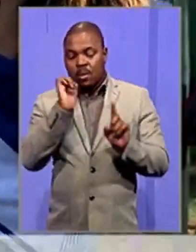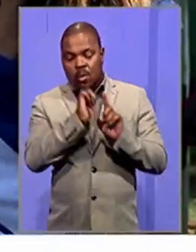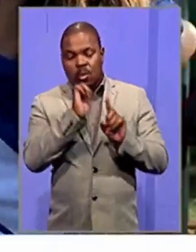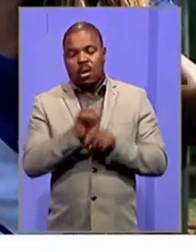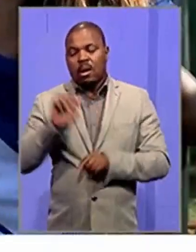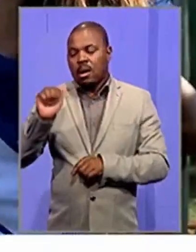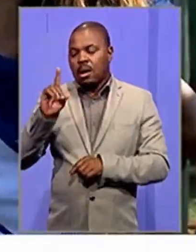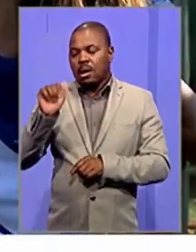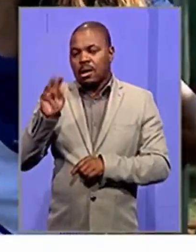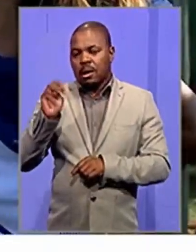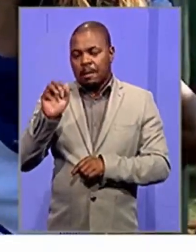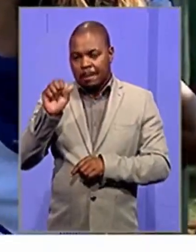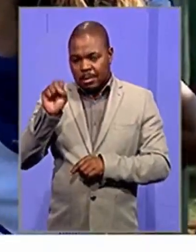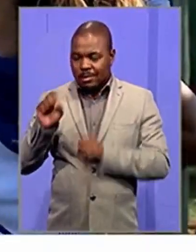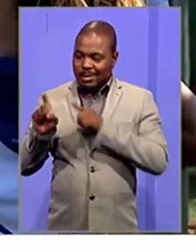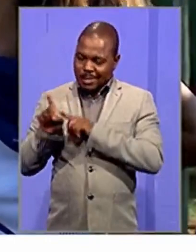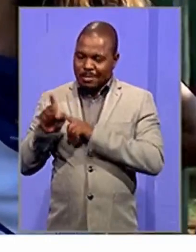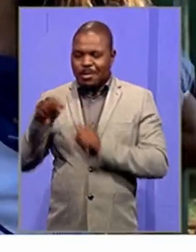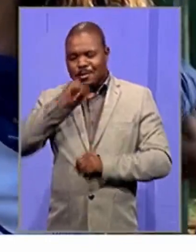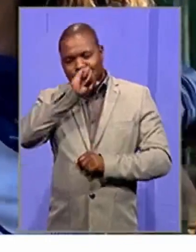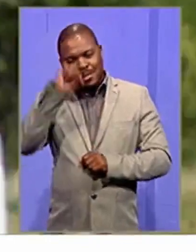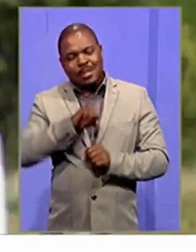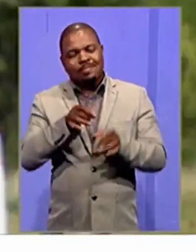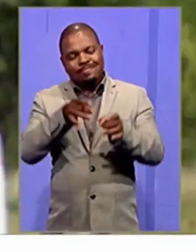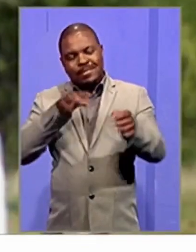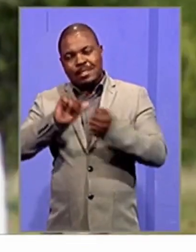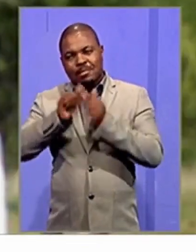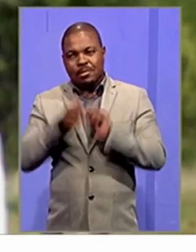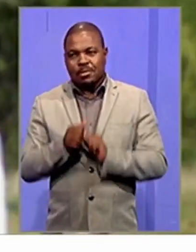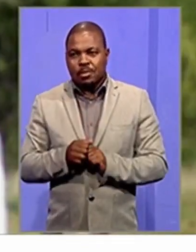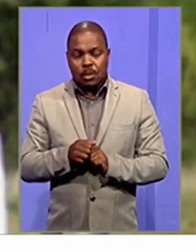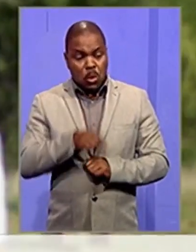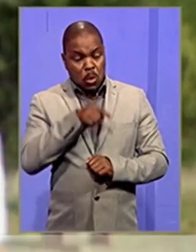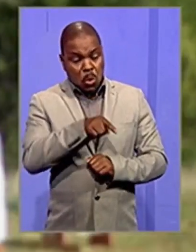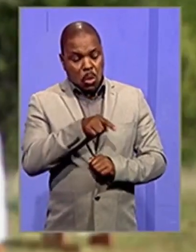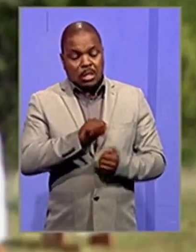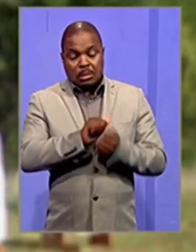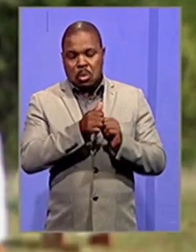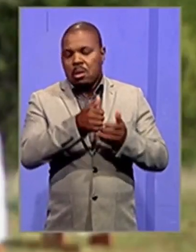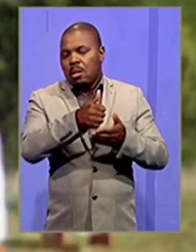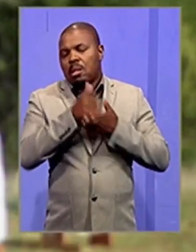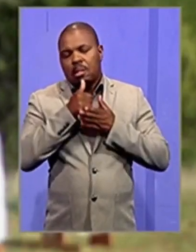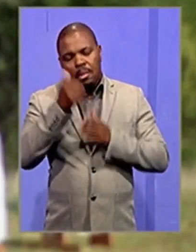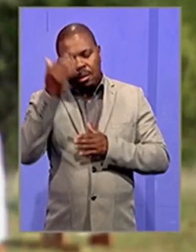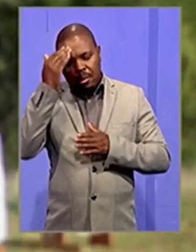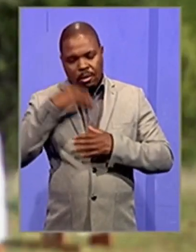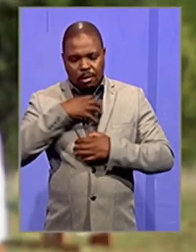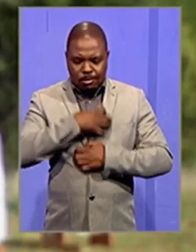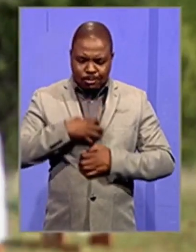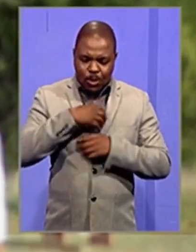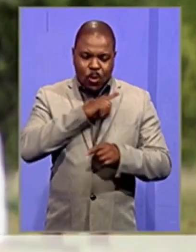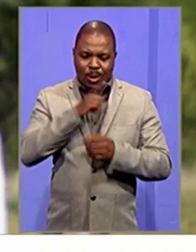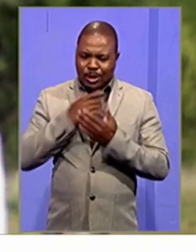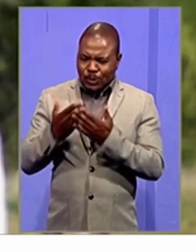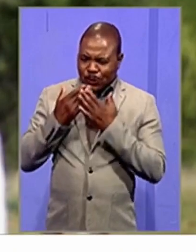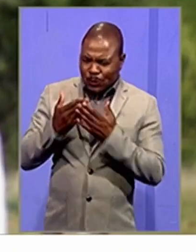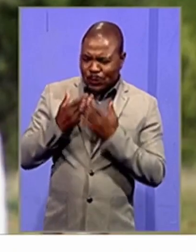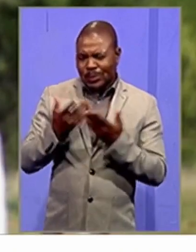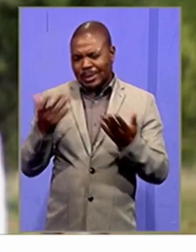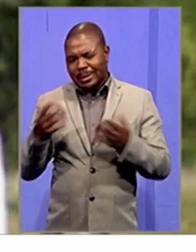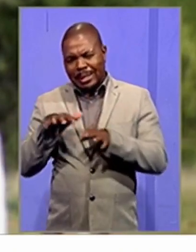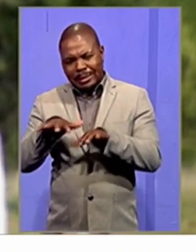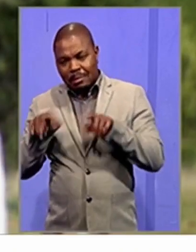yena o iphumane a se a rata papadi ena. So for me, I'd say it has helped me mentally a lot, because with my schooling and the exams and being in grade